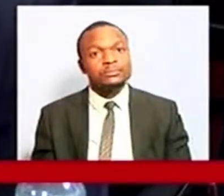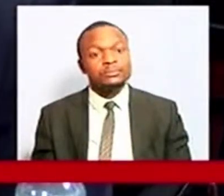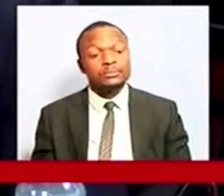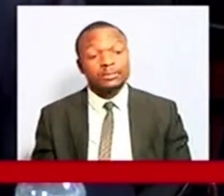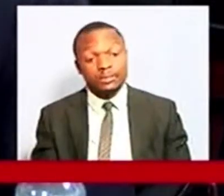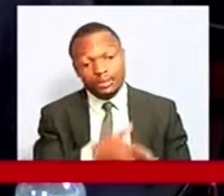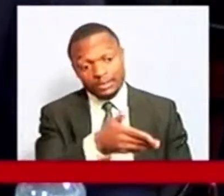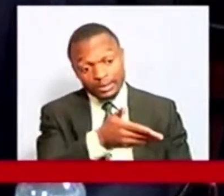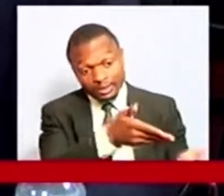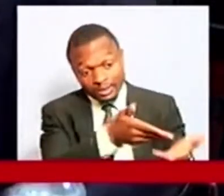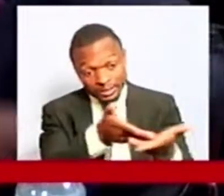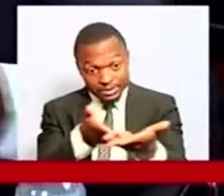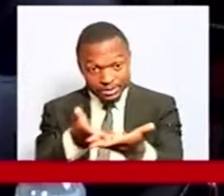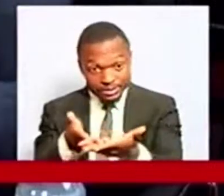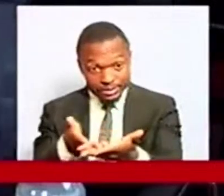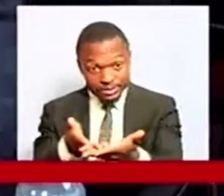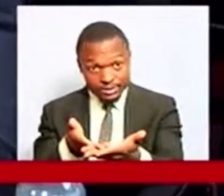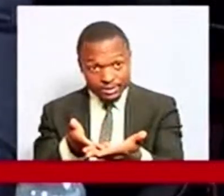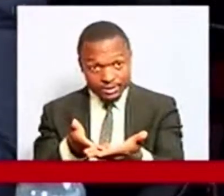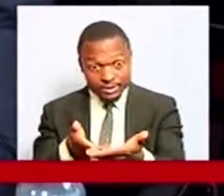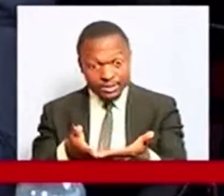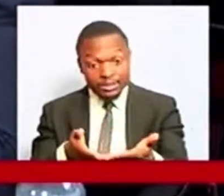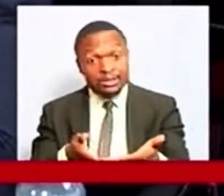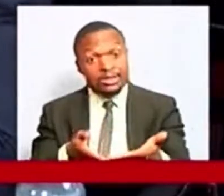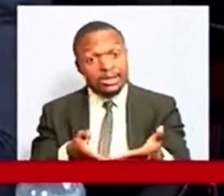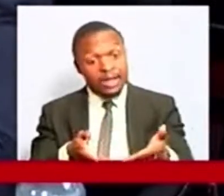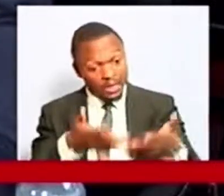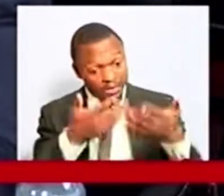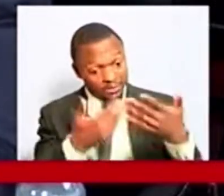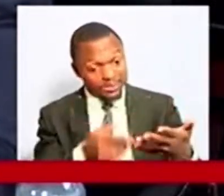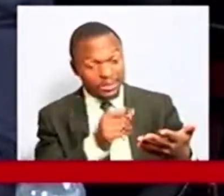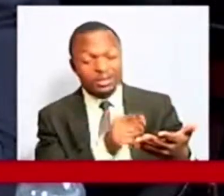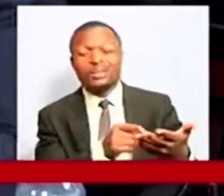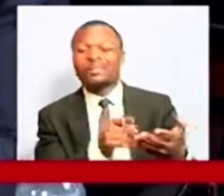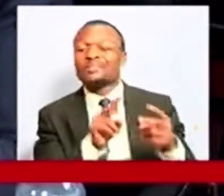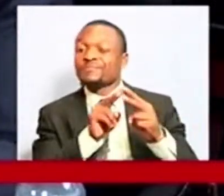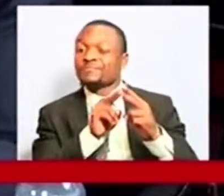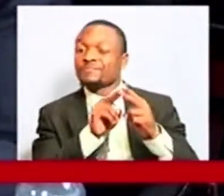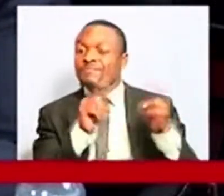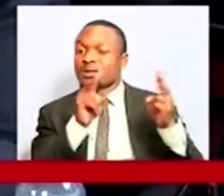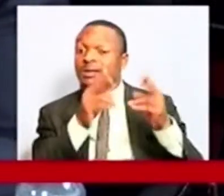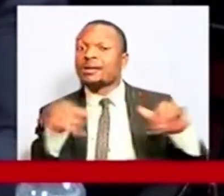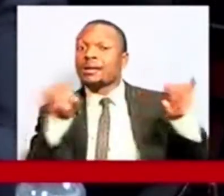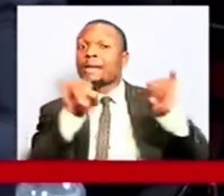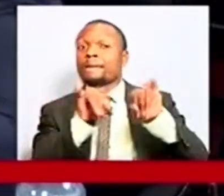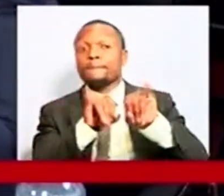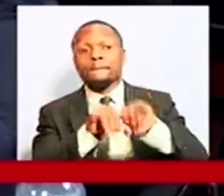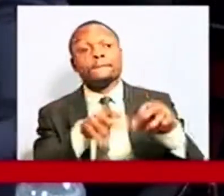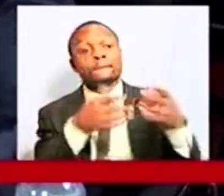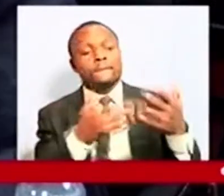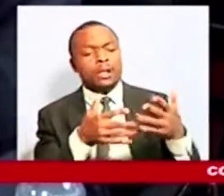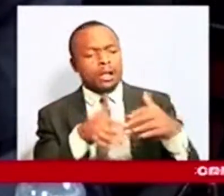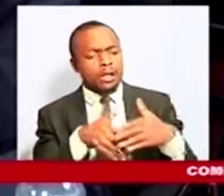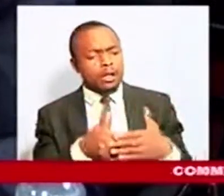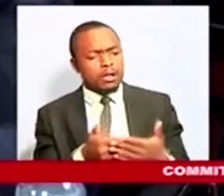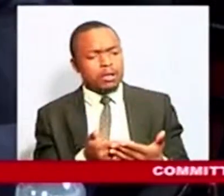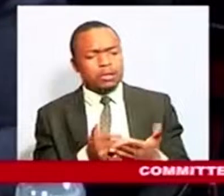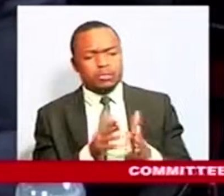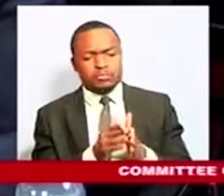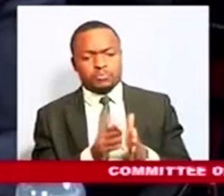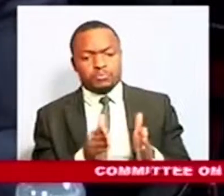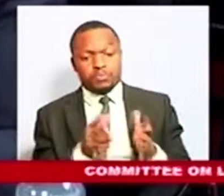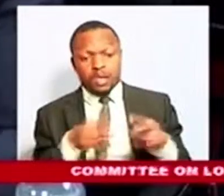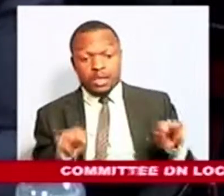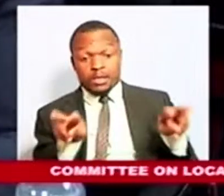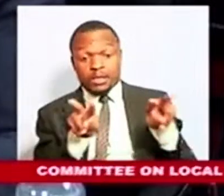these documents are very important documents. I don't know, how much value